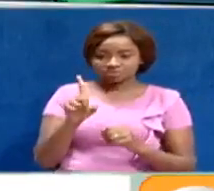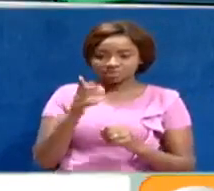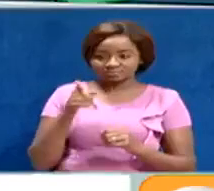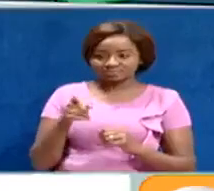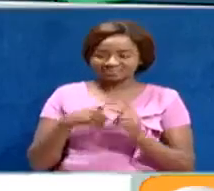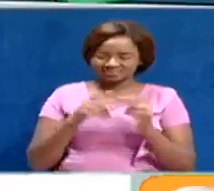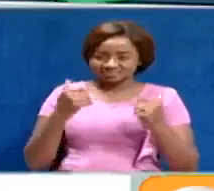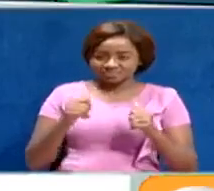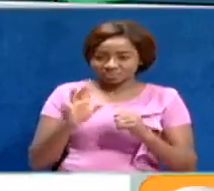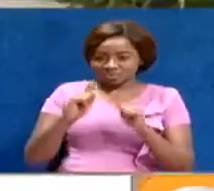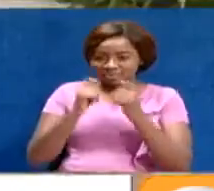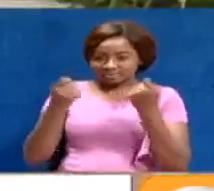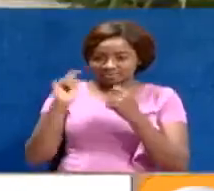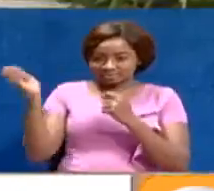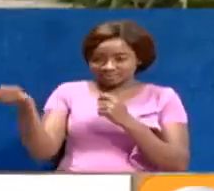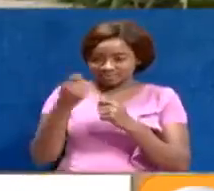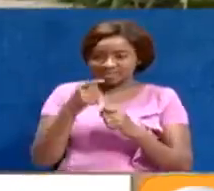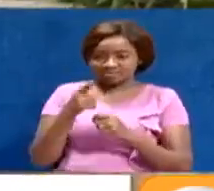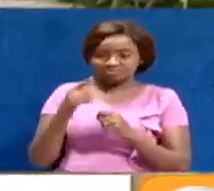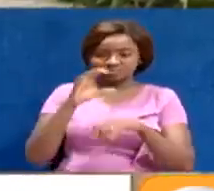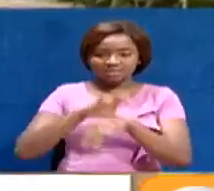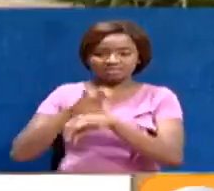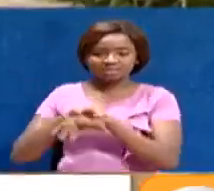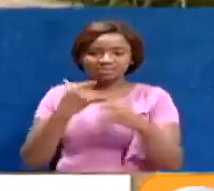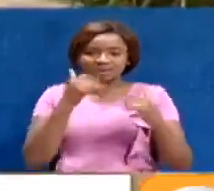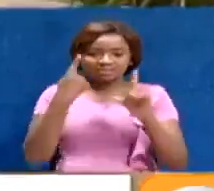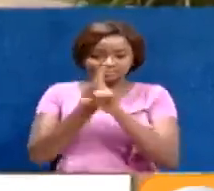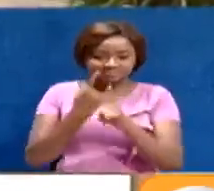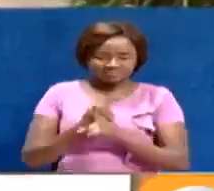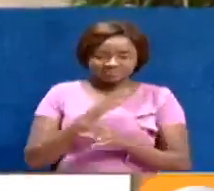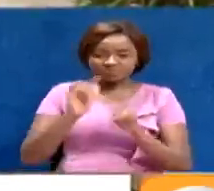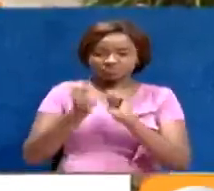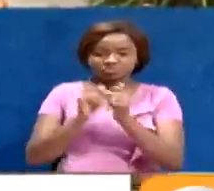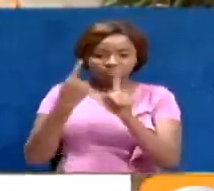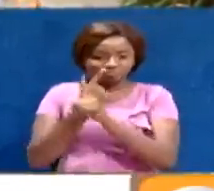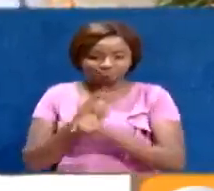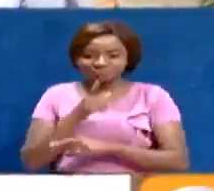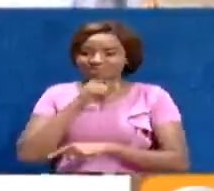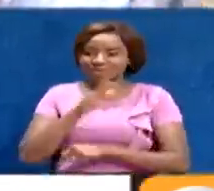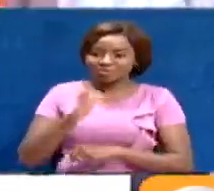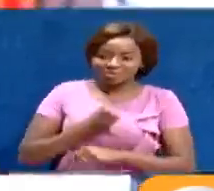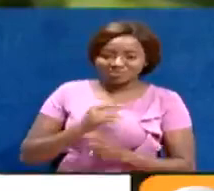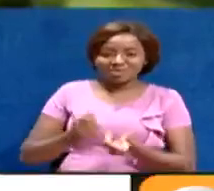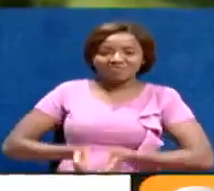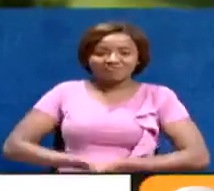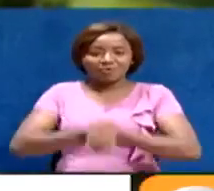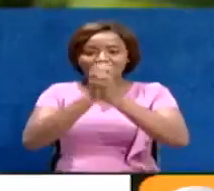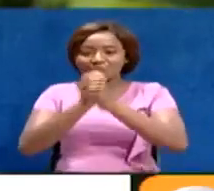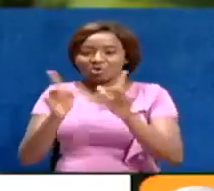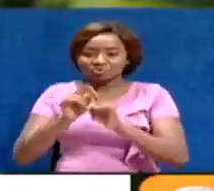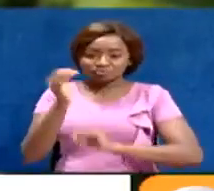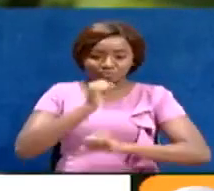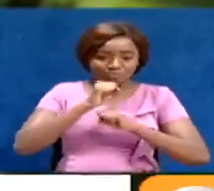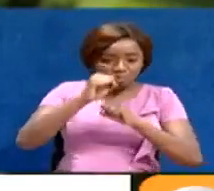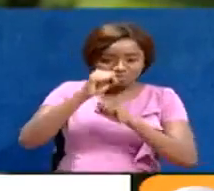of the Games. Team Kenya Athletics, drawn from the different sports of rugby, men and women, volleyball, women, boxing and taekwondo,